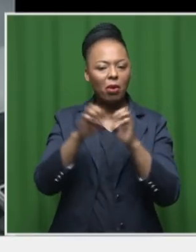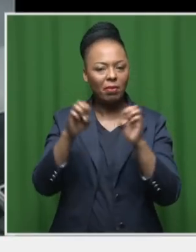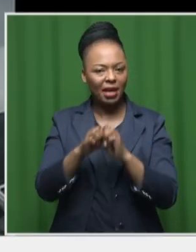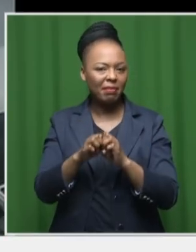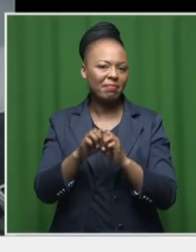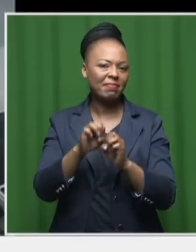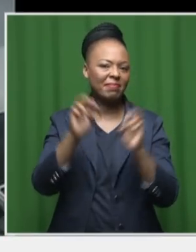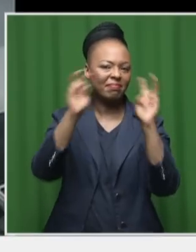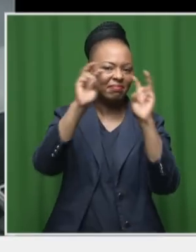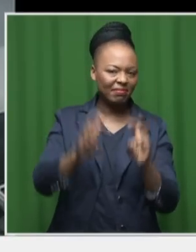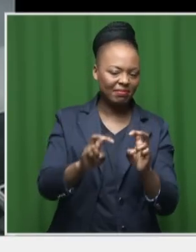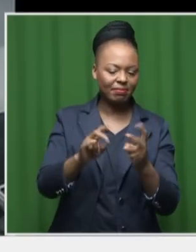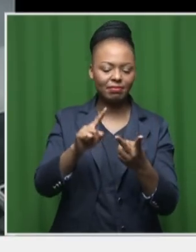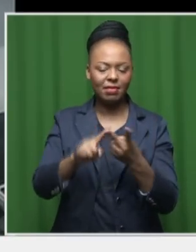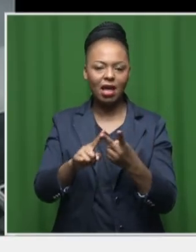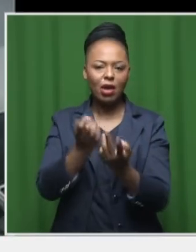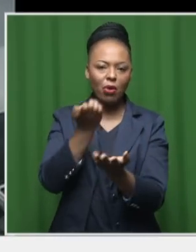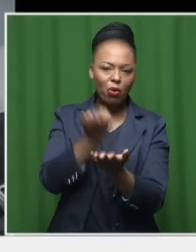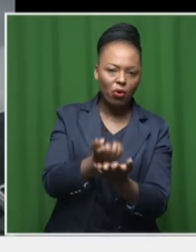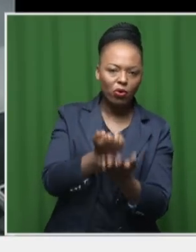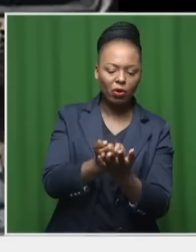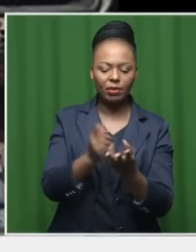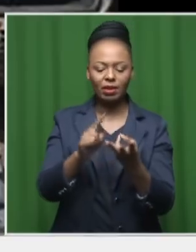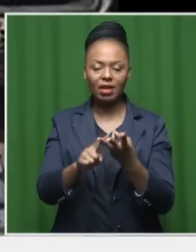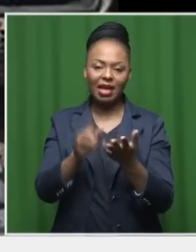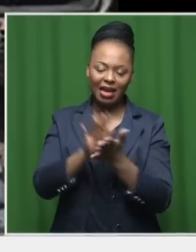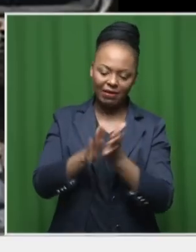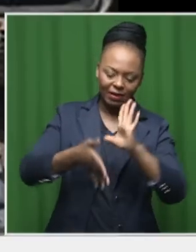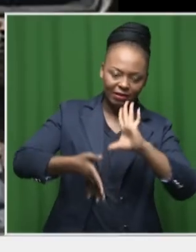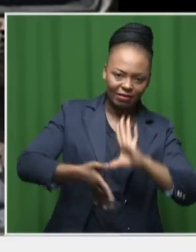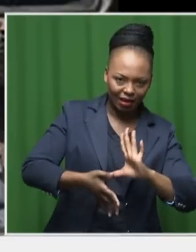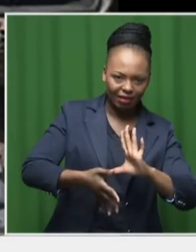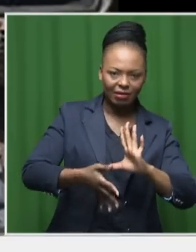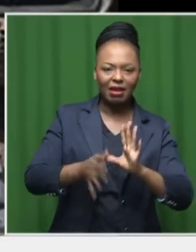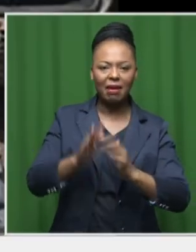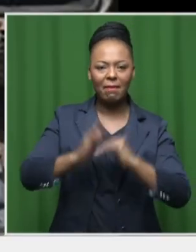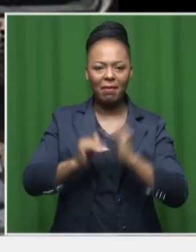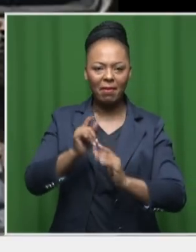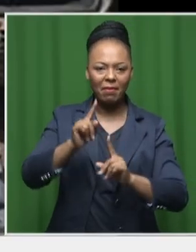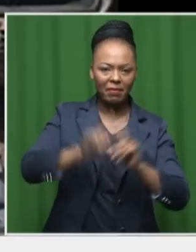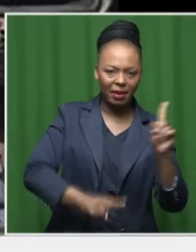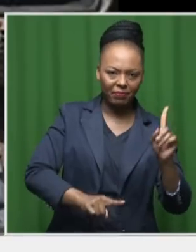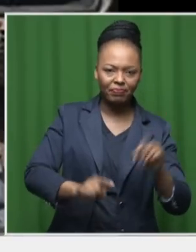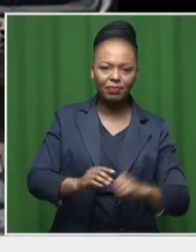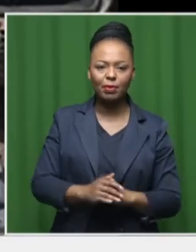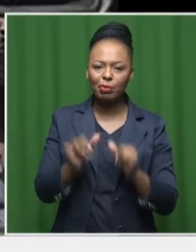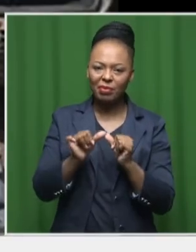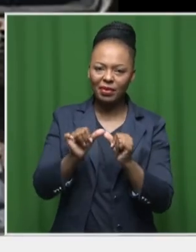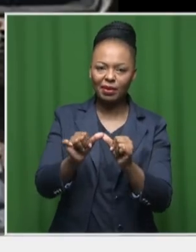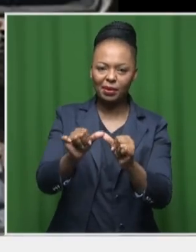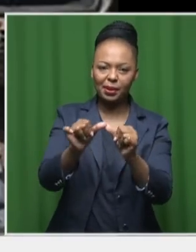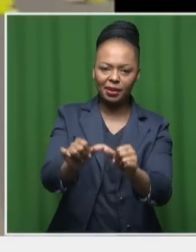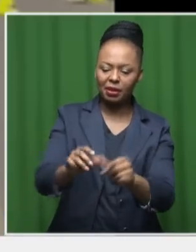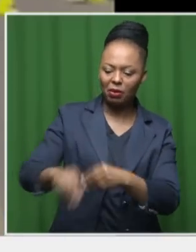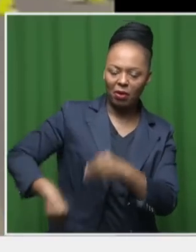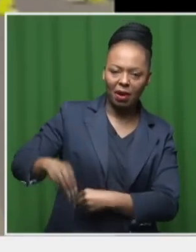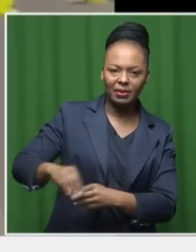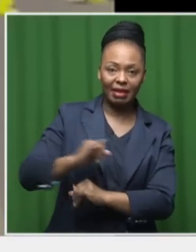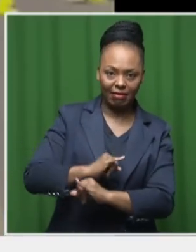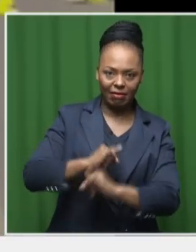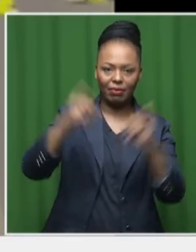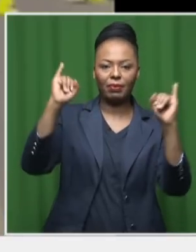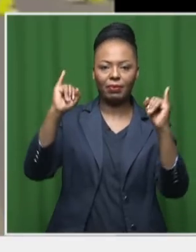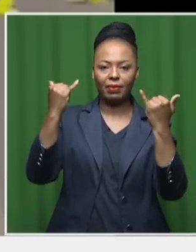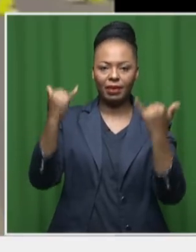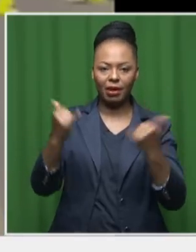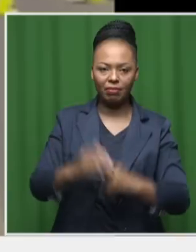the economic crisis, failing infrastructure, rampant corruption, and runaway crime, among other issues. Earlier this